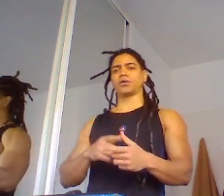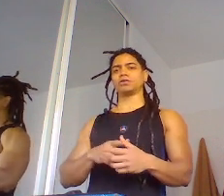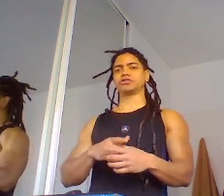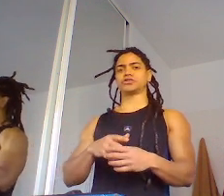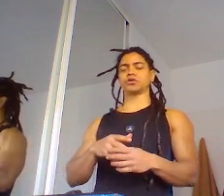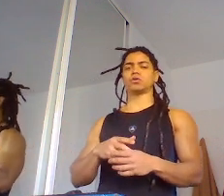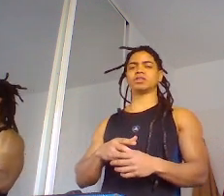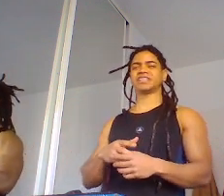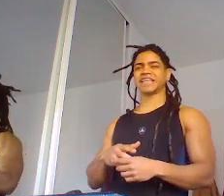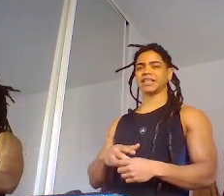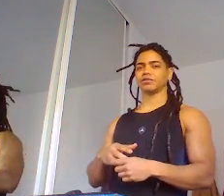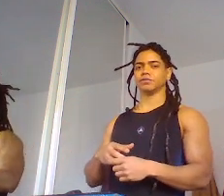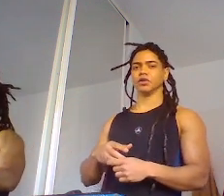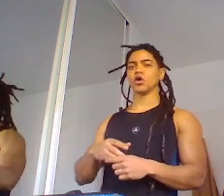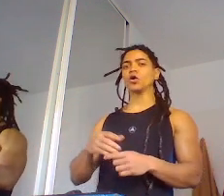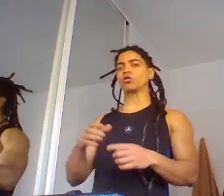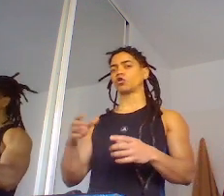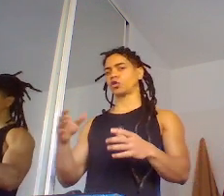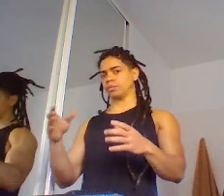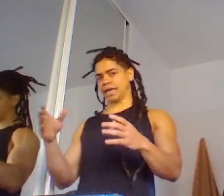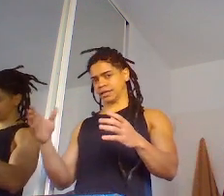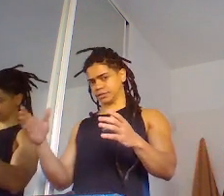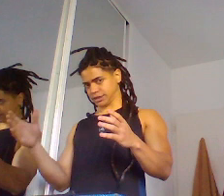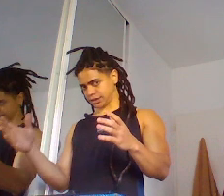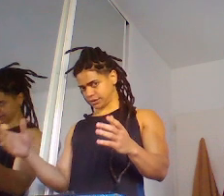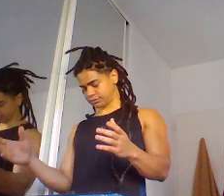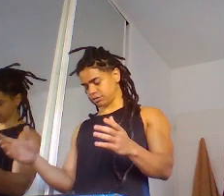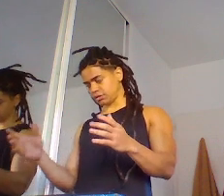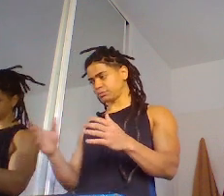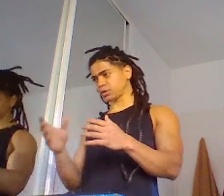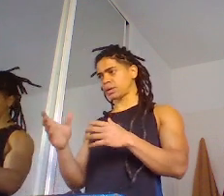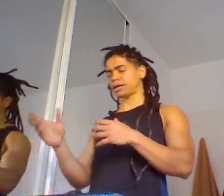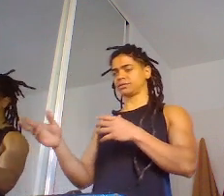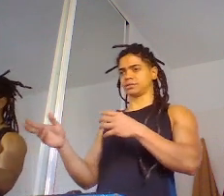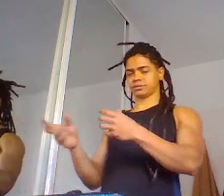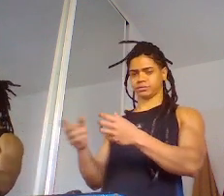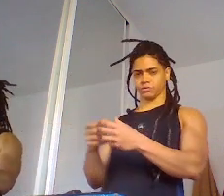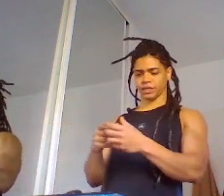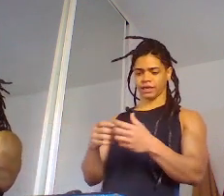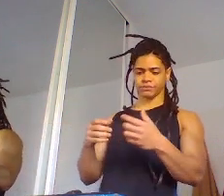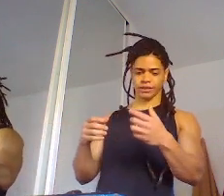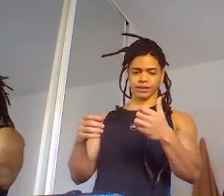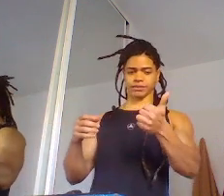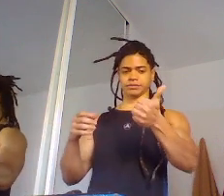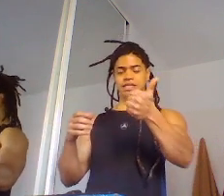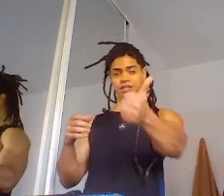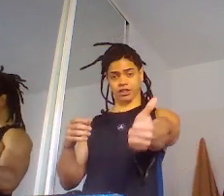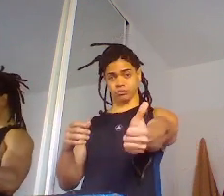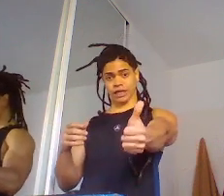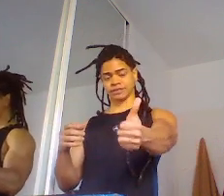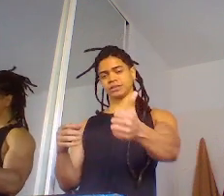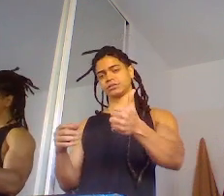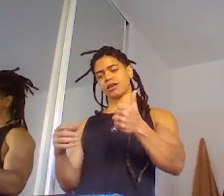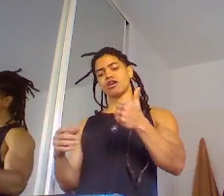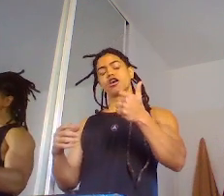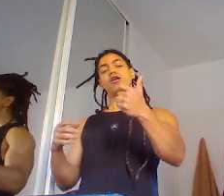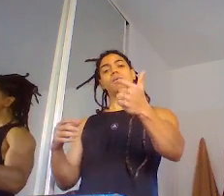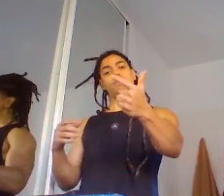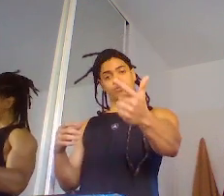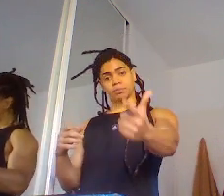involve the purchase or sale of long-term assets. Long-term assets we have is intangible